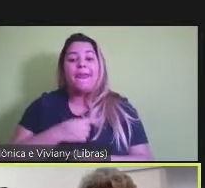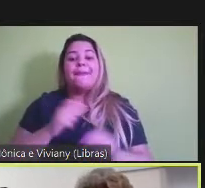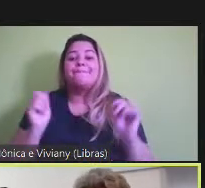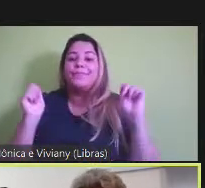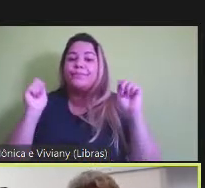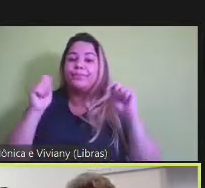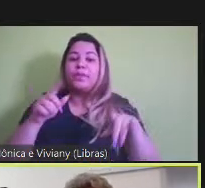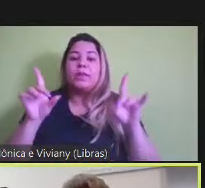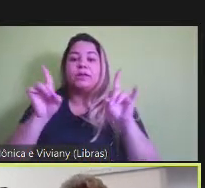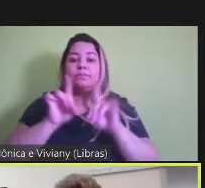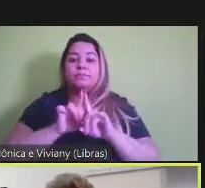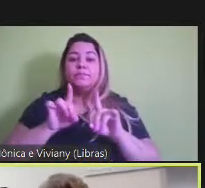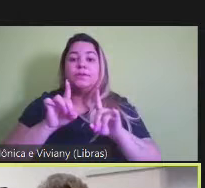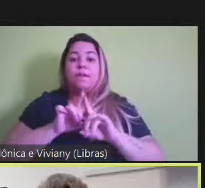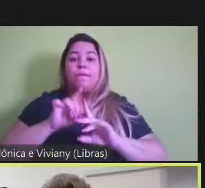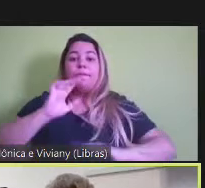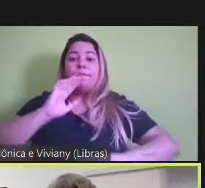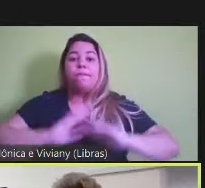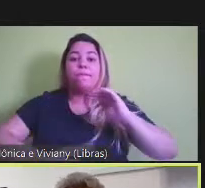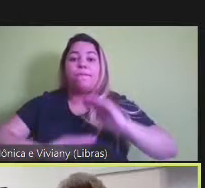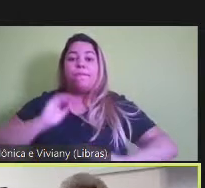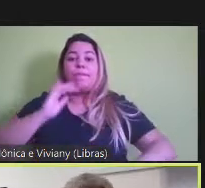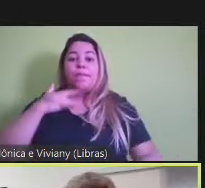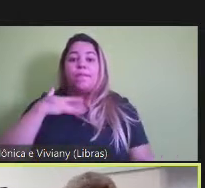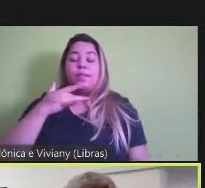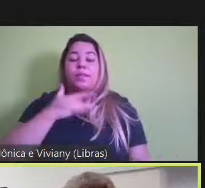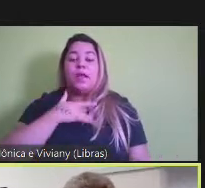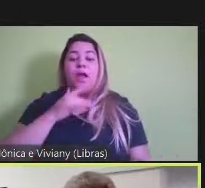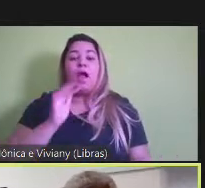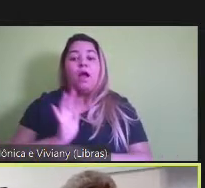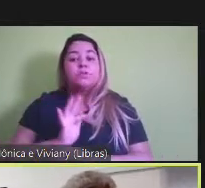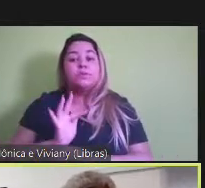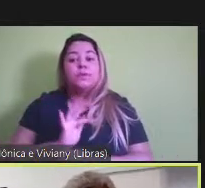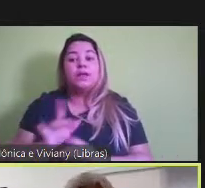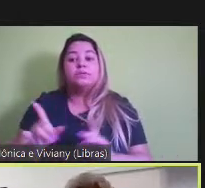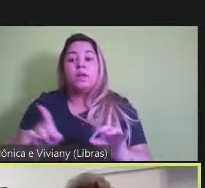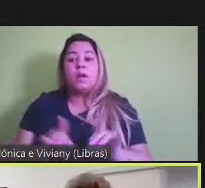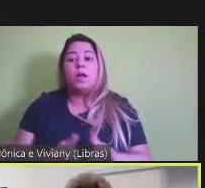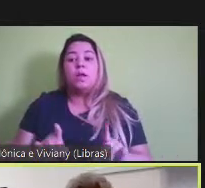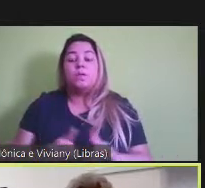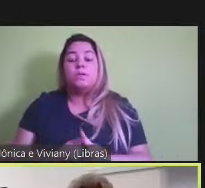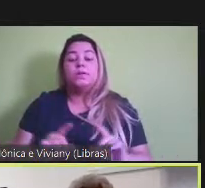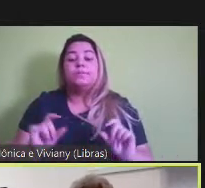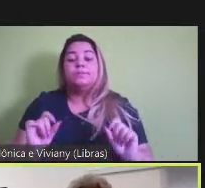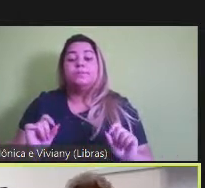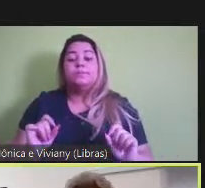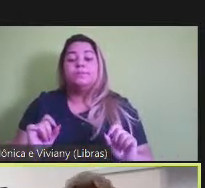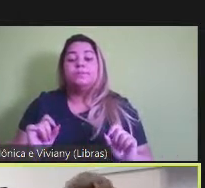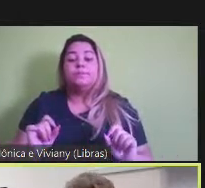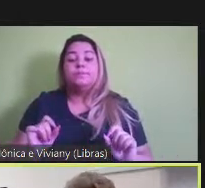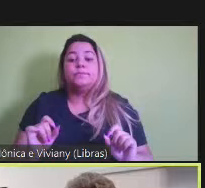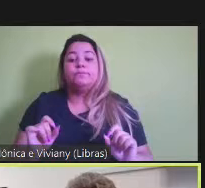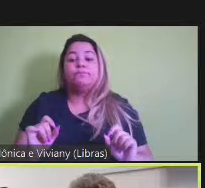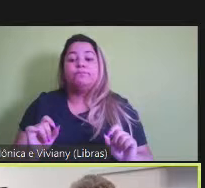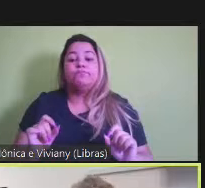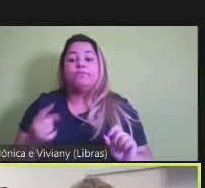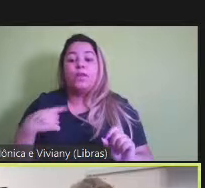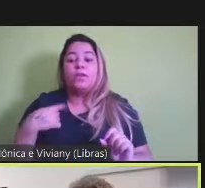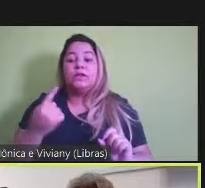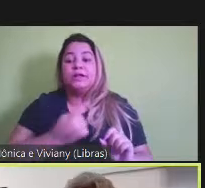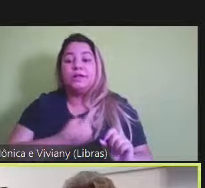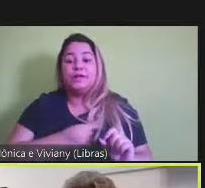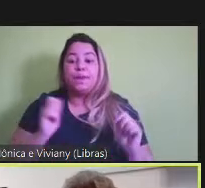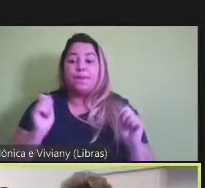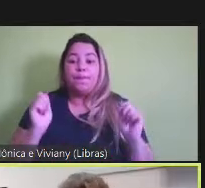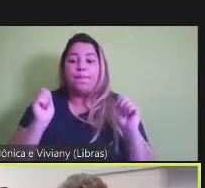need, be it in the practices of health and in the education, like I'm going to say later,